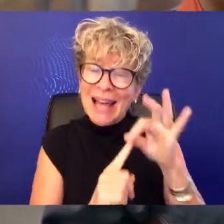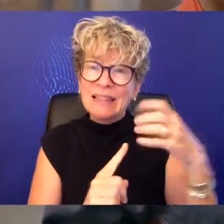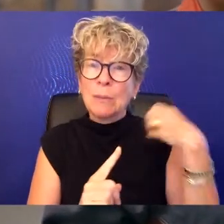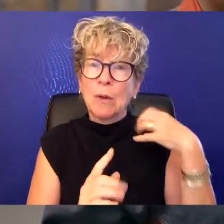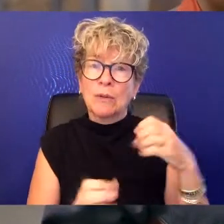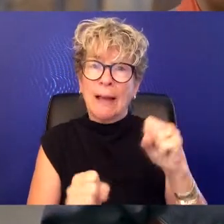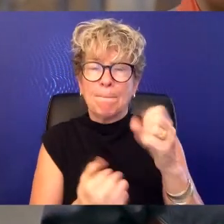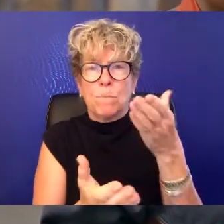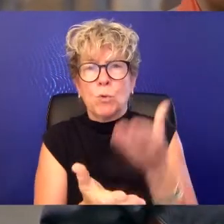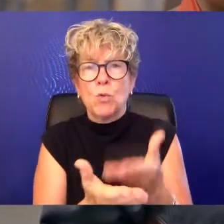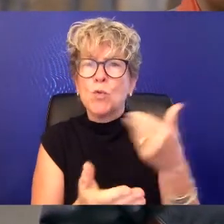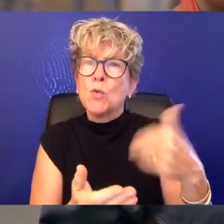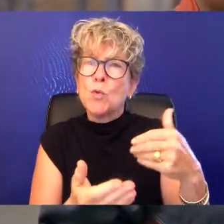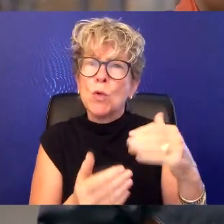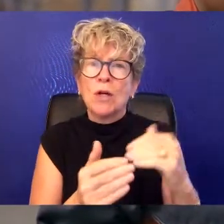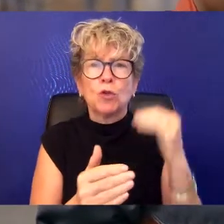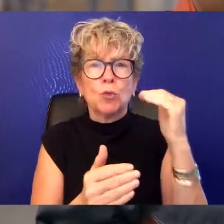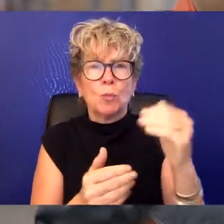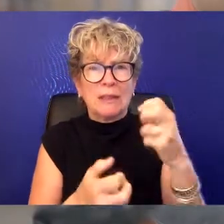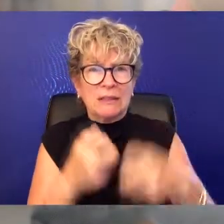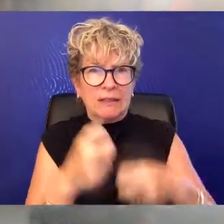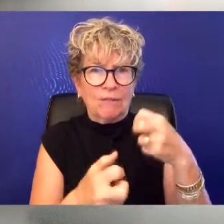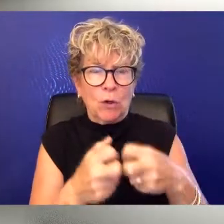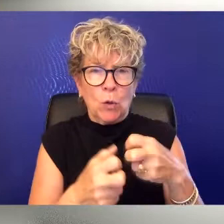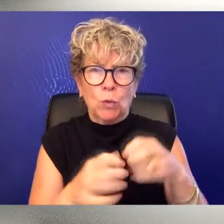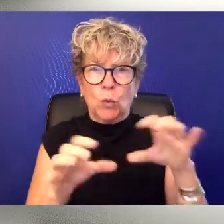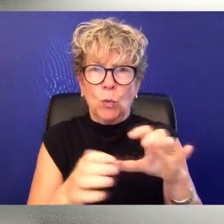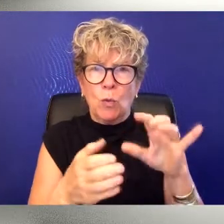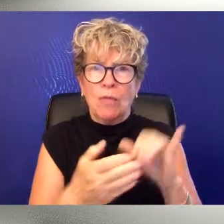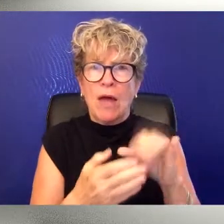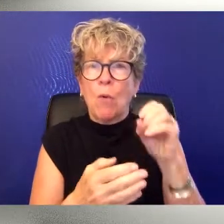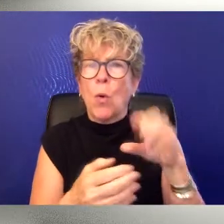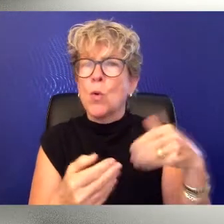require significant difficulty or expense.